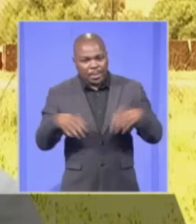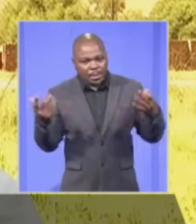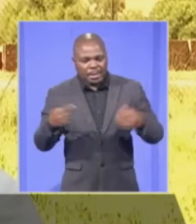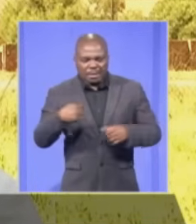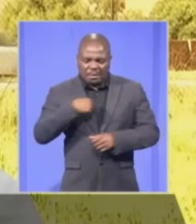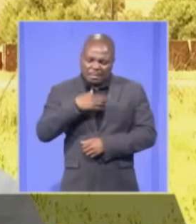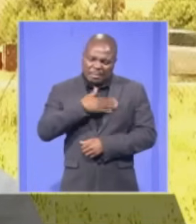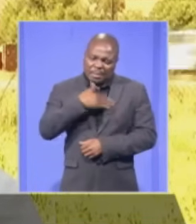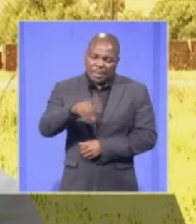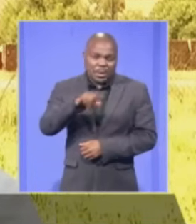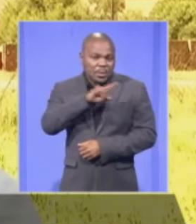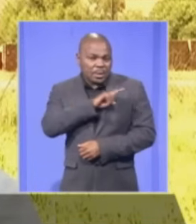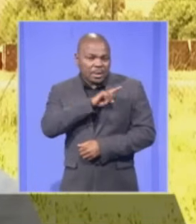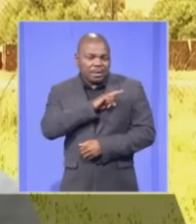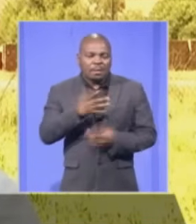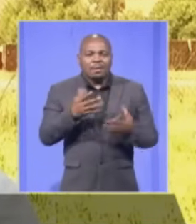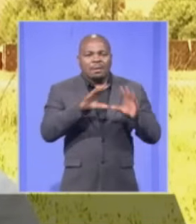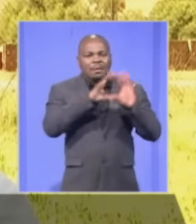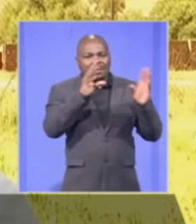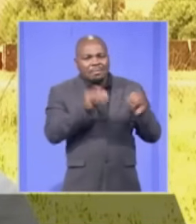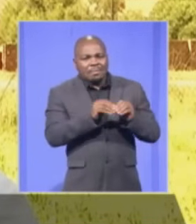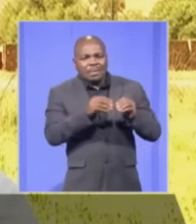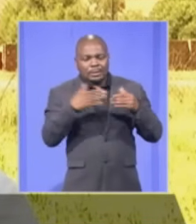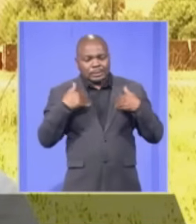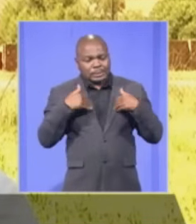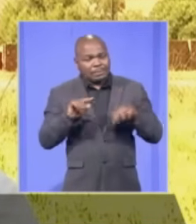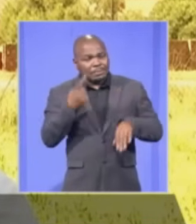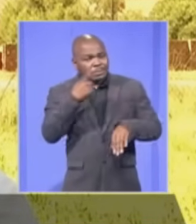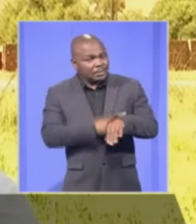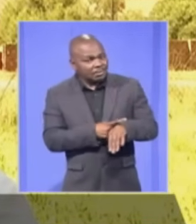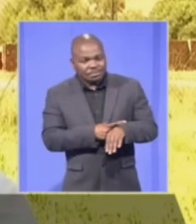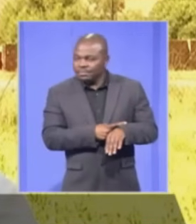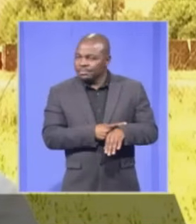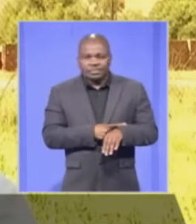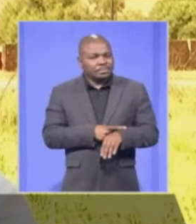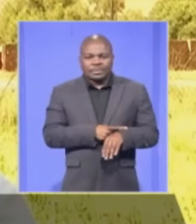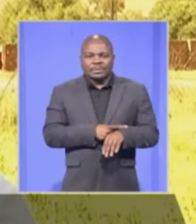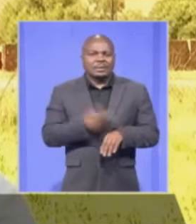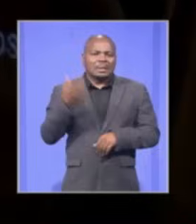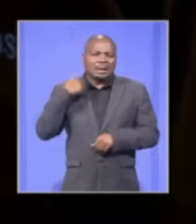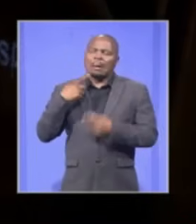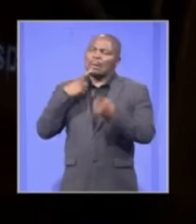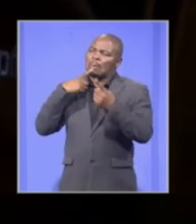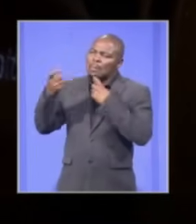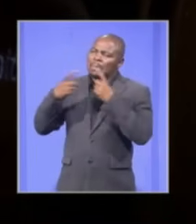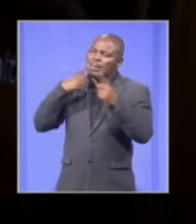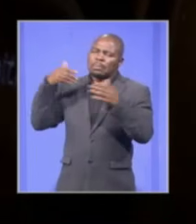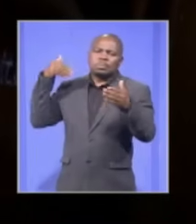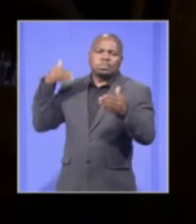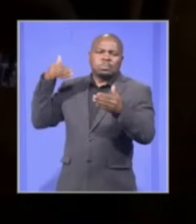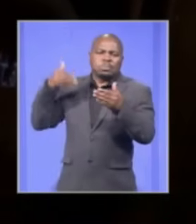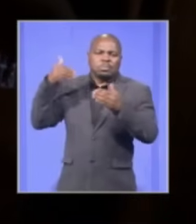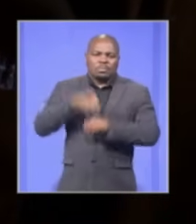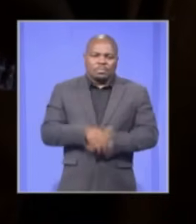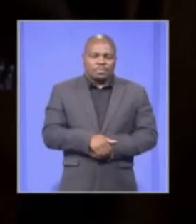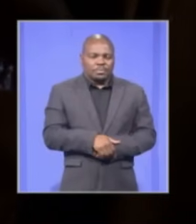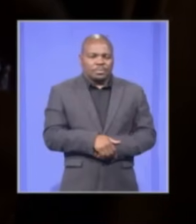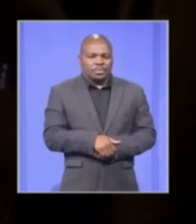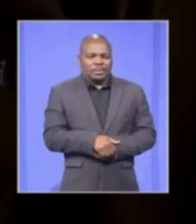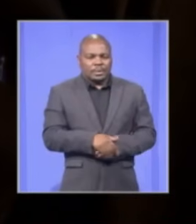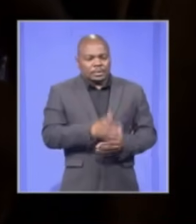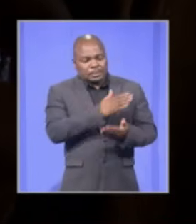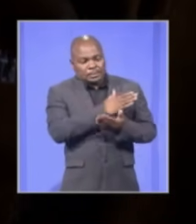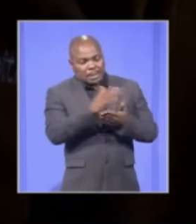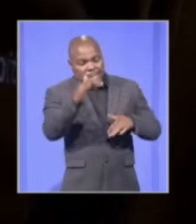utlwisang botlhoko gore dilo tse di diragala ga di simolole go diragala ga di tse di diragala re ntse re complaina ka tsone. Go na le di-patient tse di